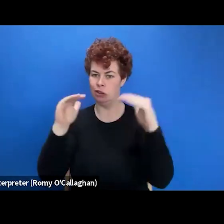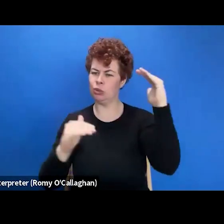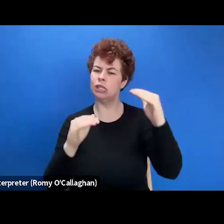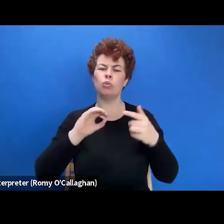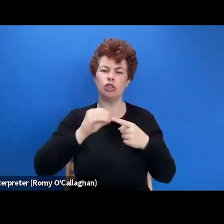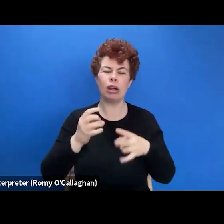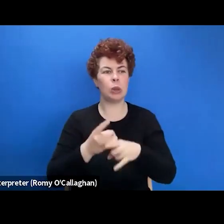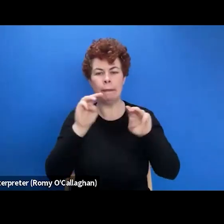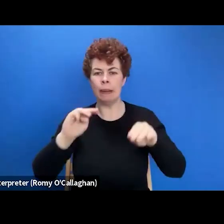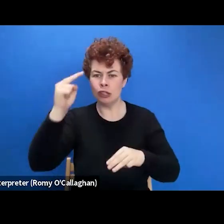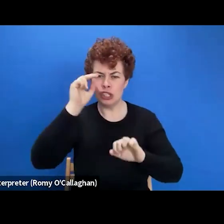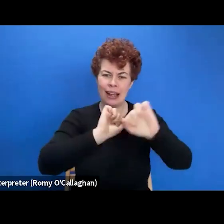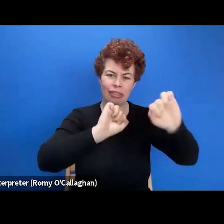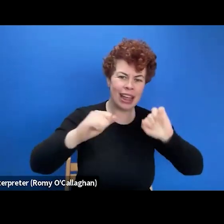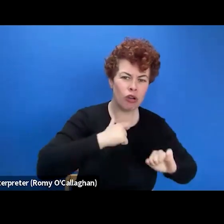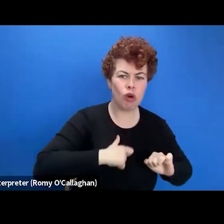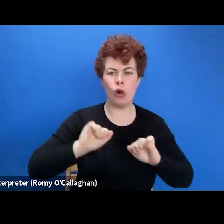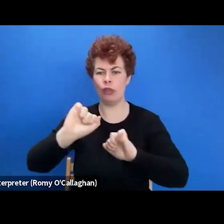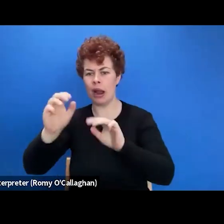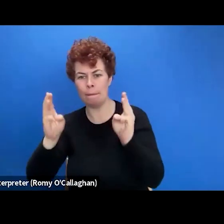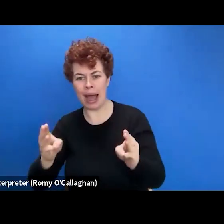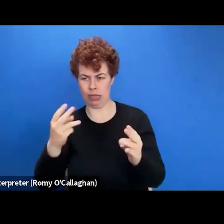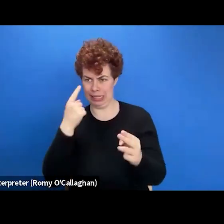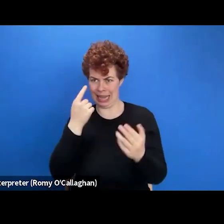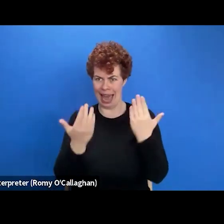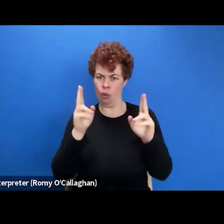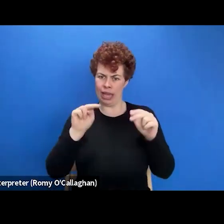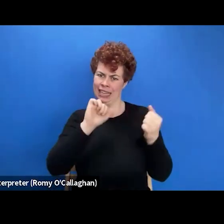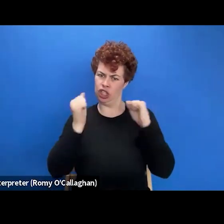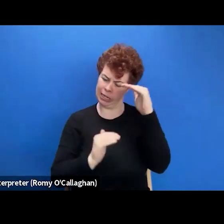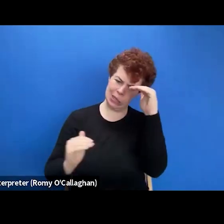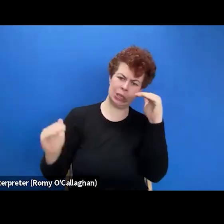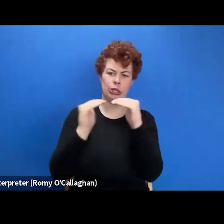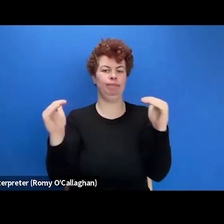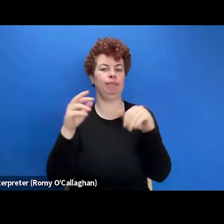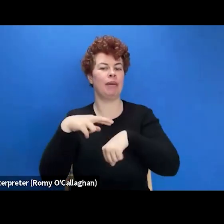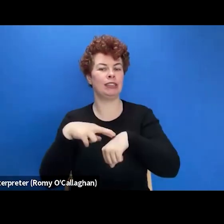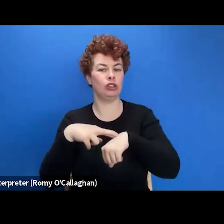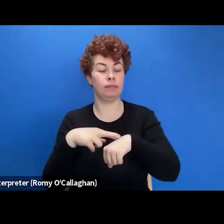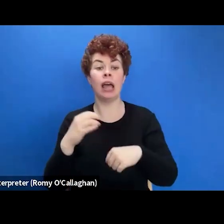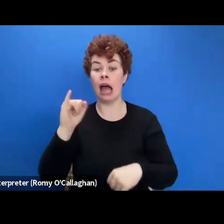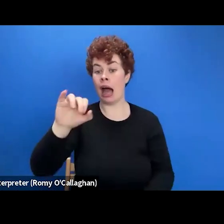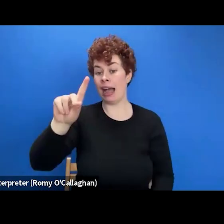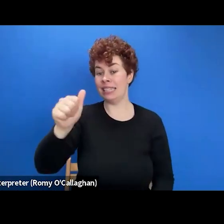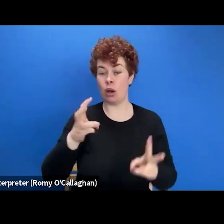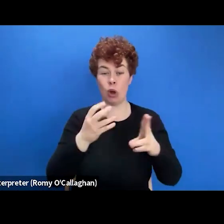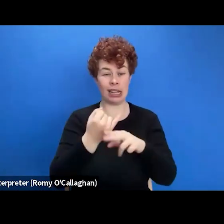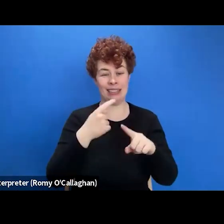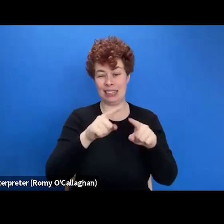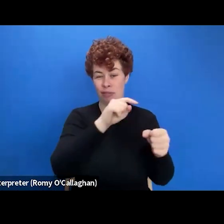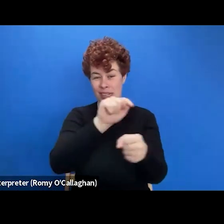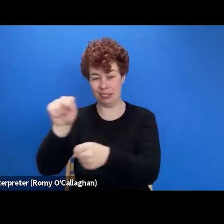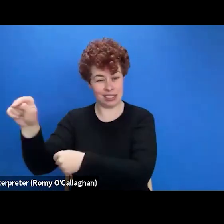find their voice and the skills to help transform it for the better. So IDEA works across multiple fields. We have a code of